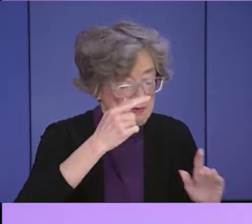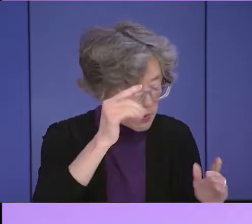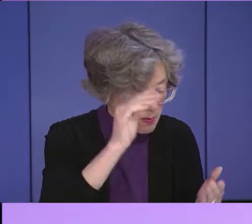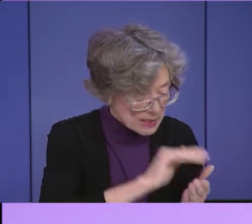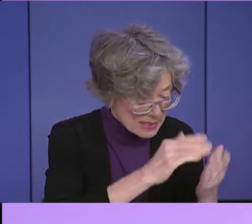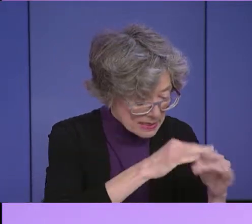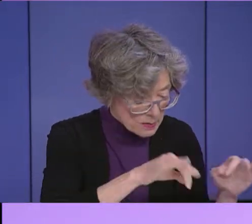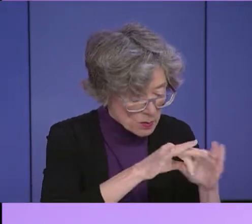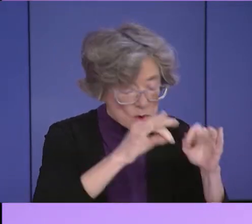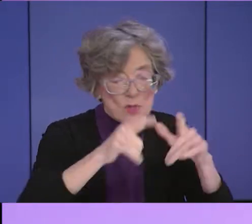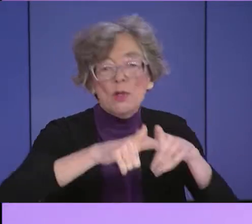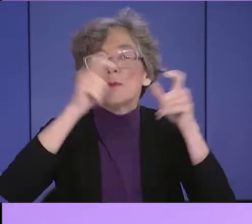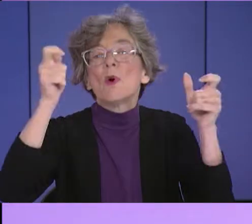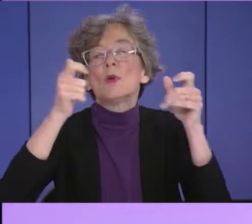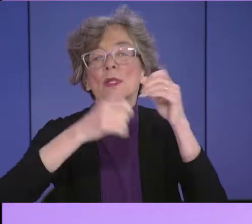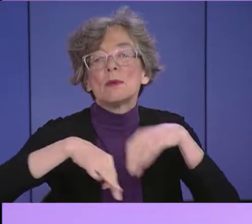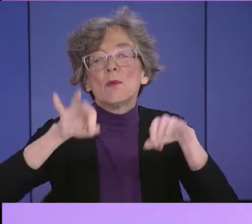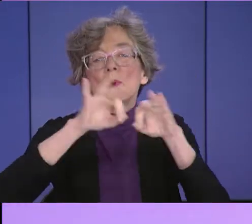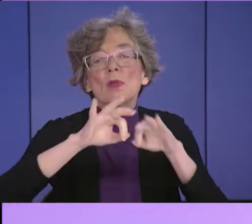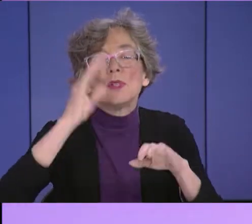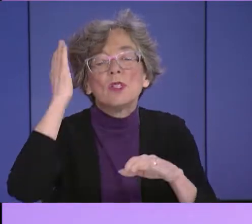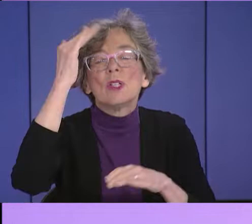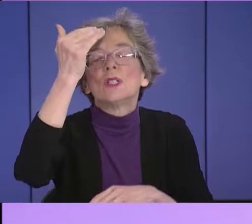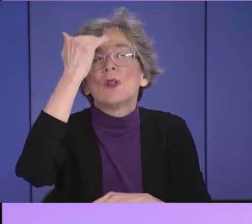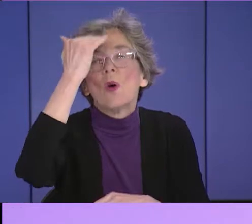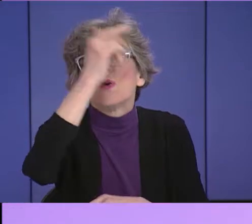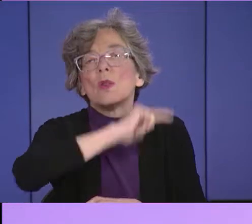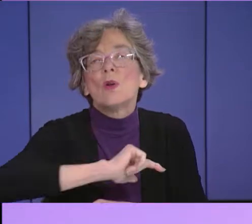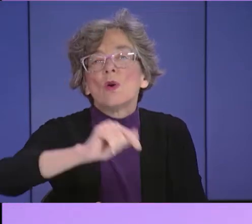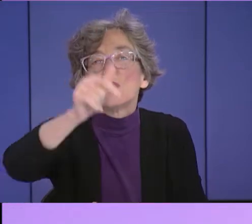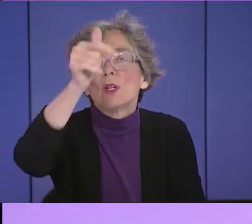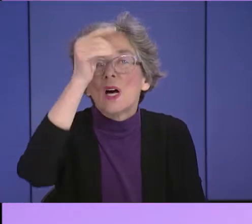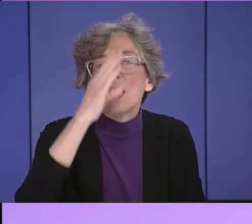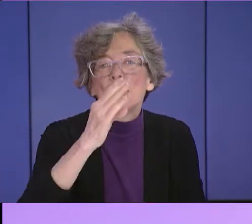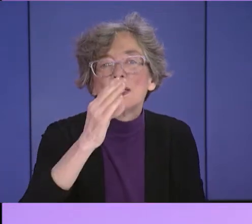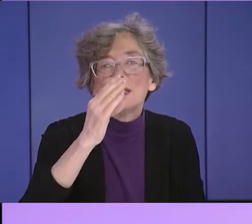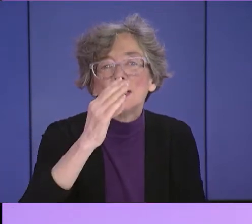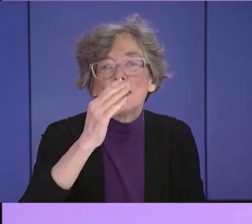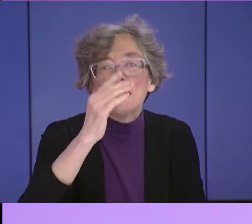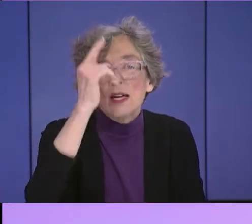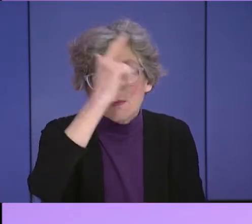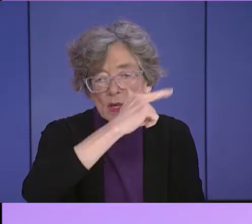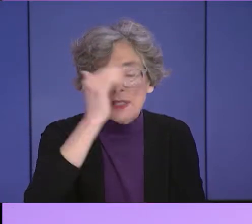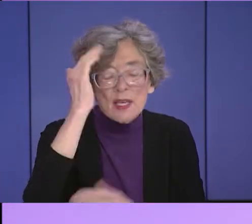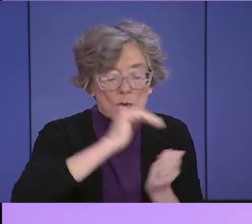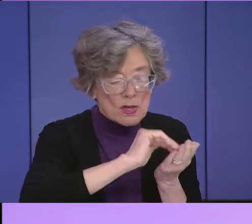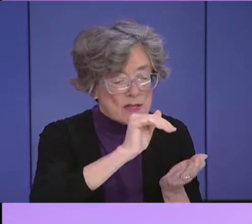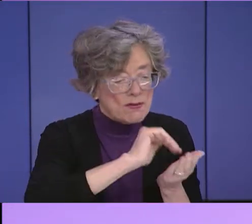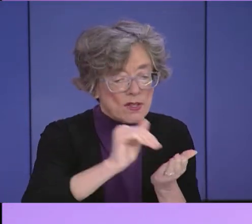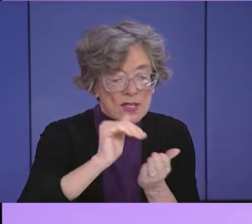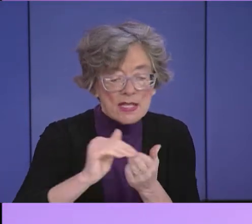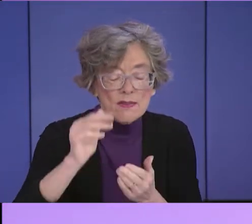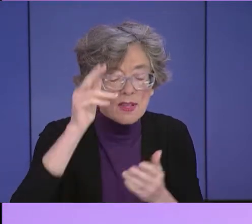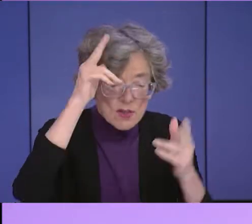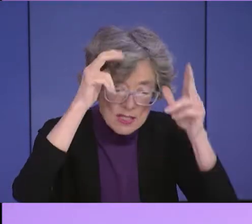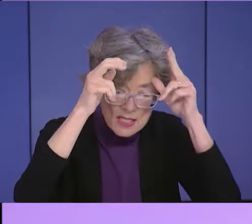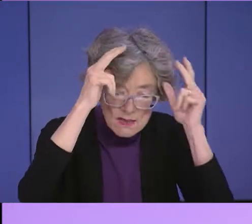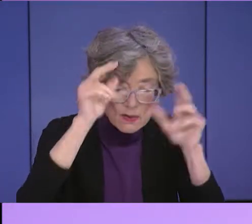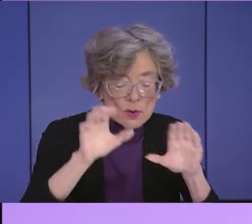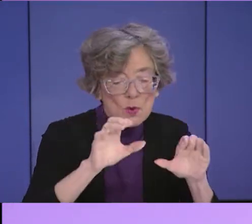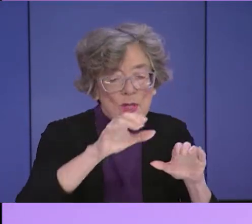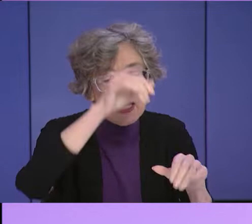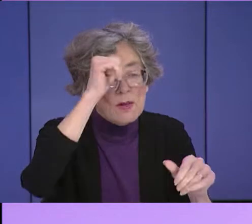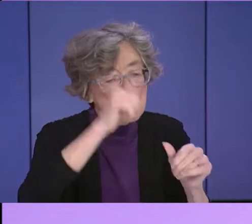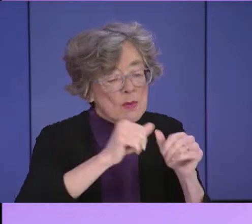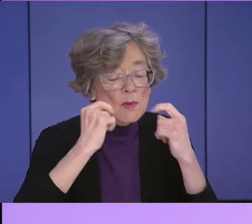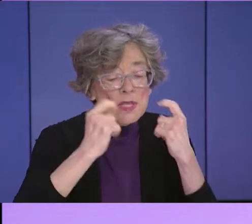least to greatest, shall know me, says the Lord, for I will forgive their evil doing and remember